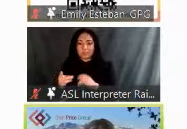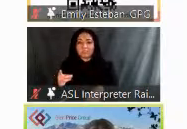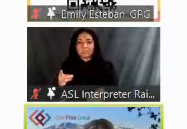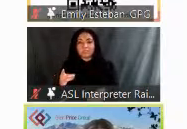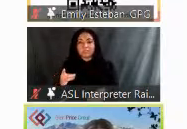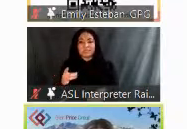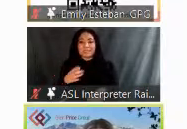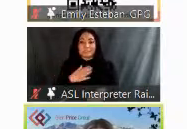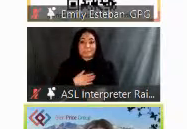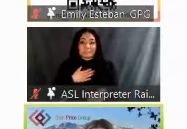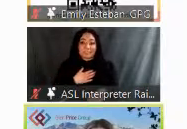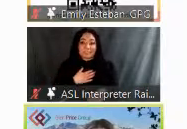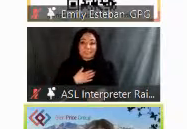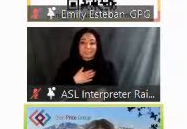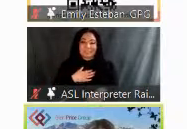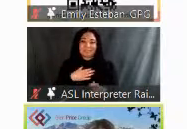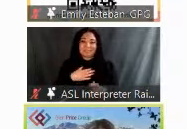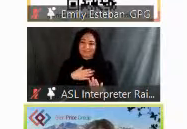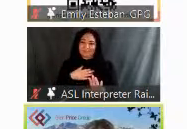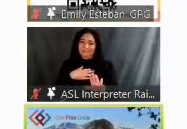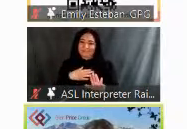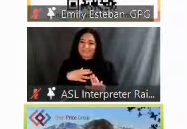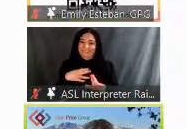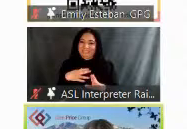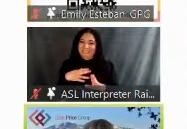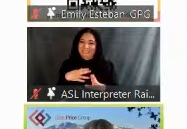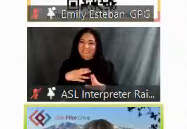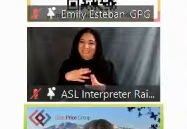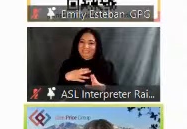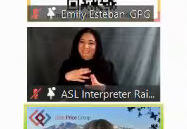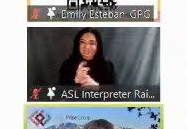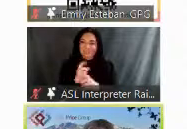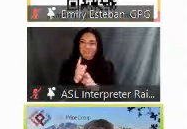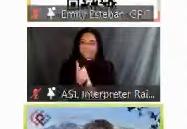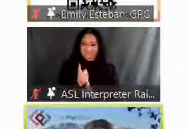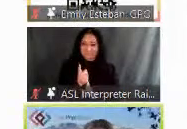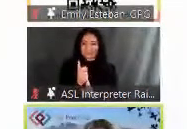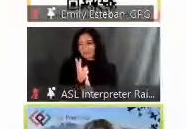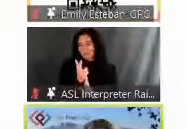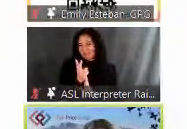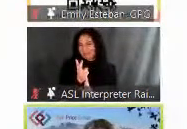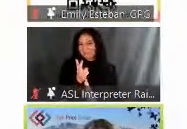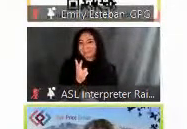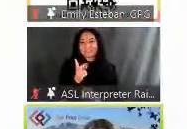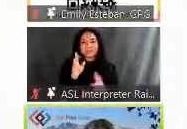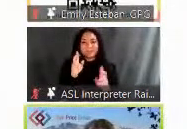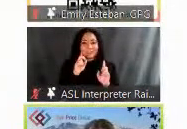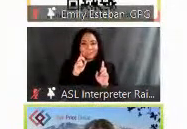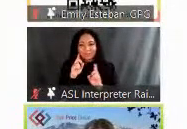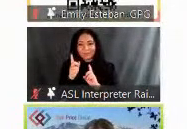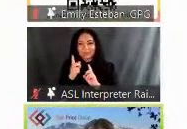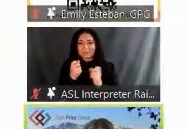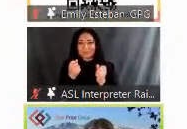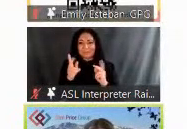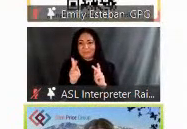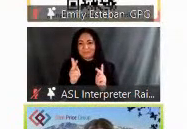possible, please keep your remarks to about 2 minutes so that we can hear from as many folks as possible.